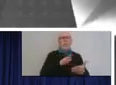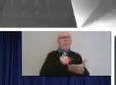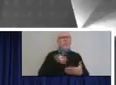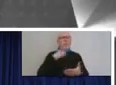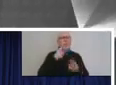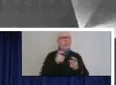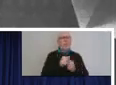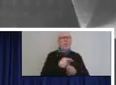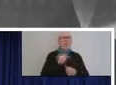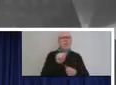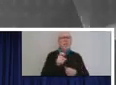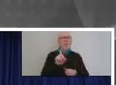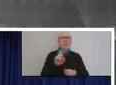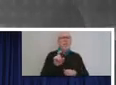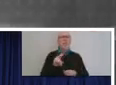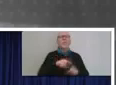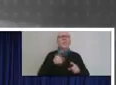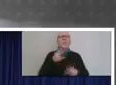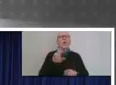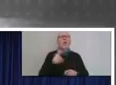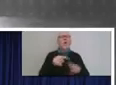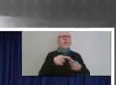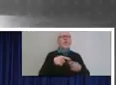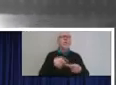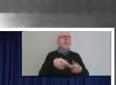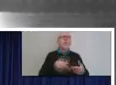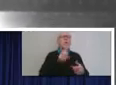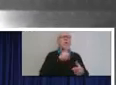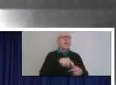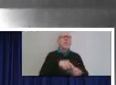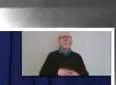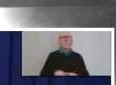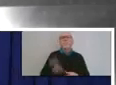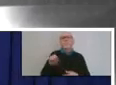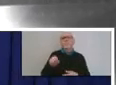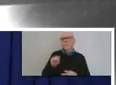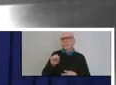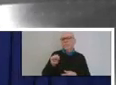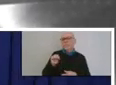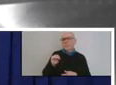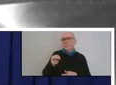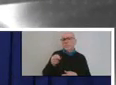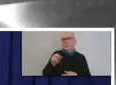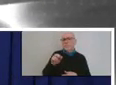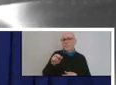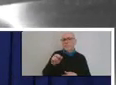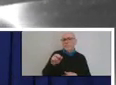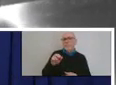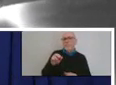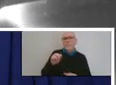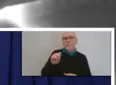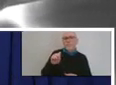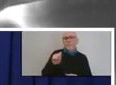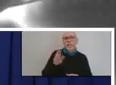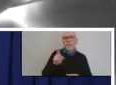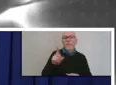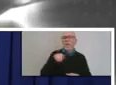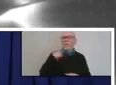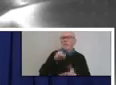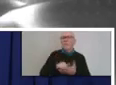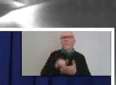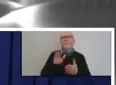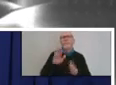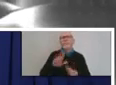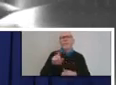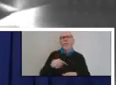answer portion, you can do that on our website, WLFI.com. A lot of information there today, quarantine changes for schools. We will be sure